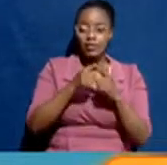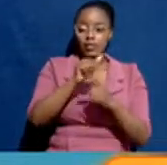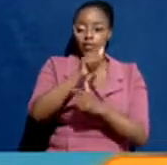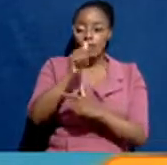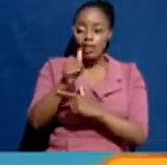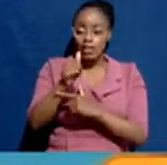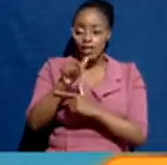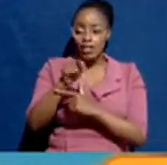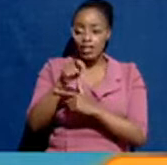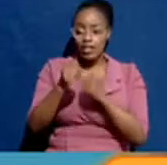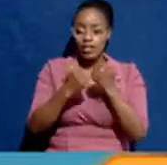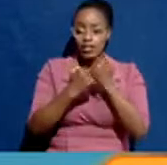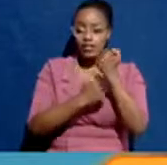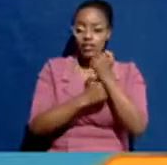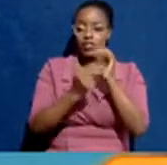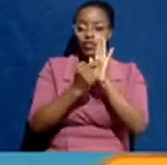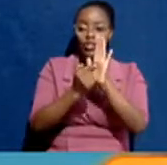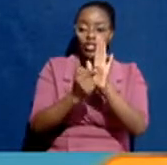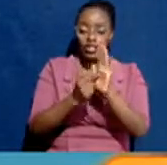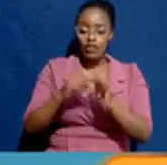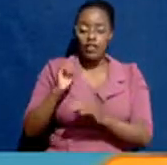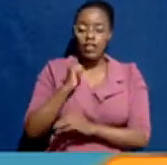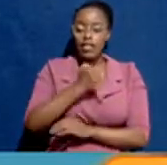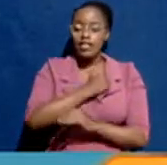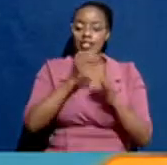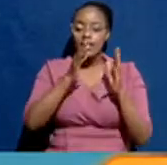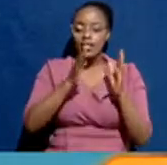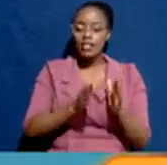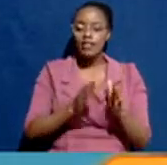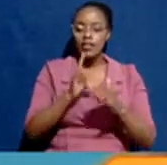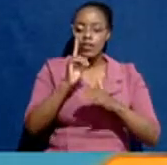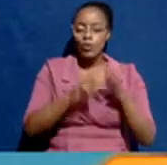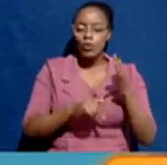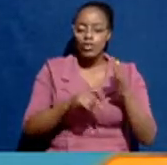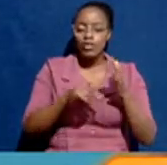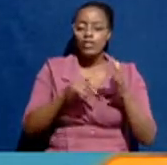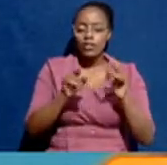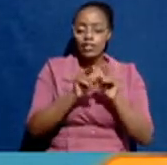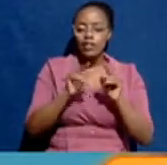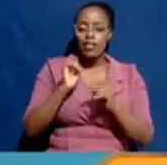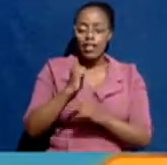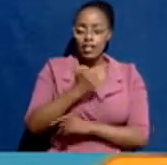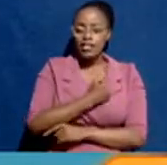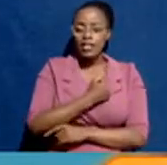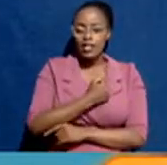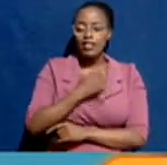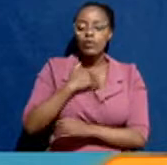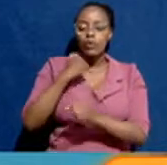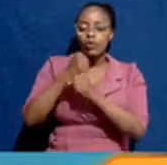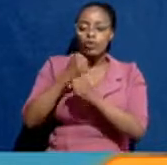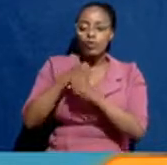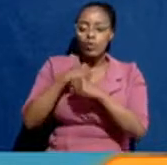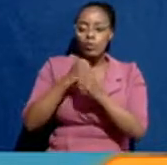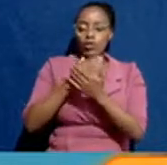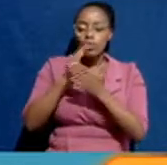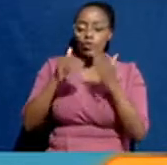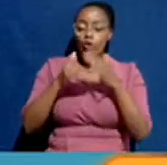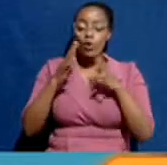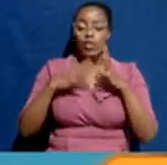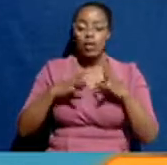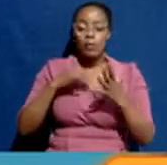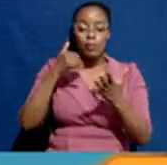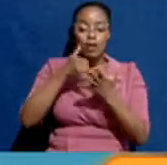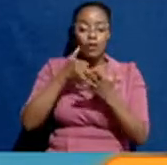other key players like the senators, and what is the role of the Senate in ensuring who no one is left